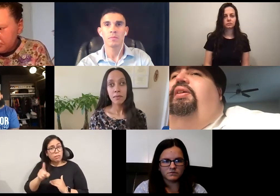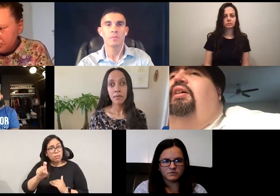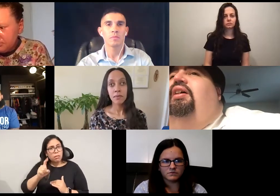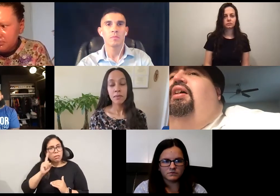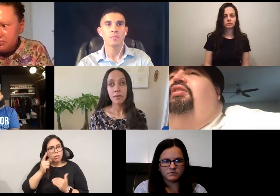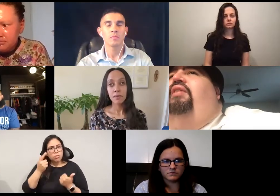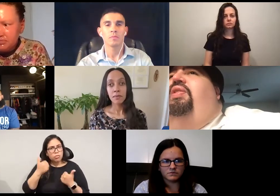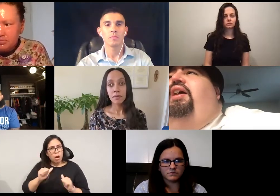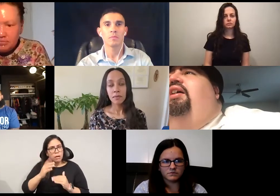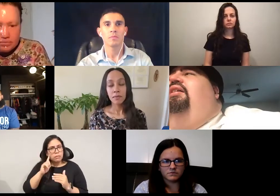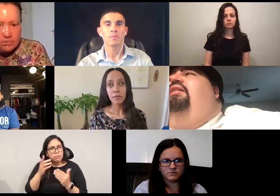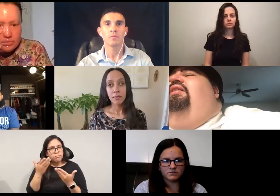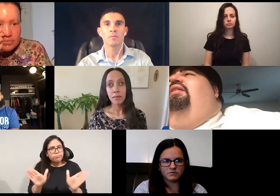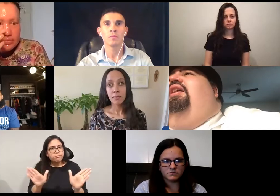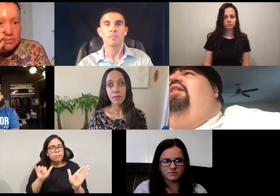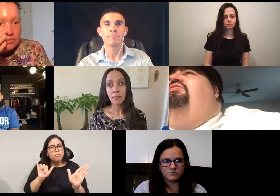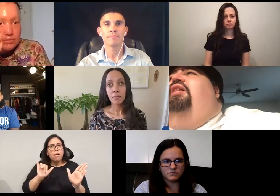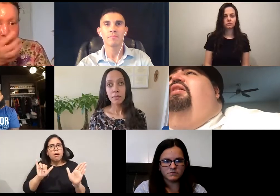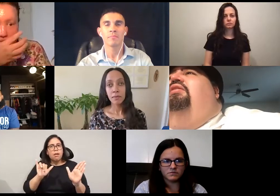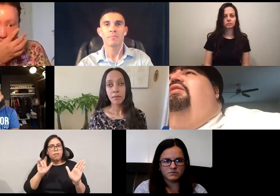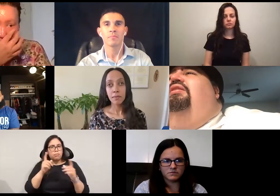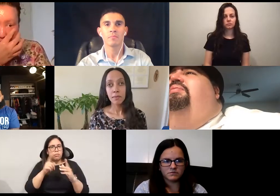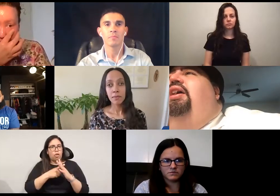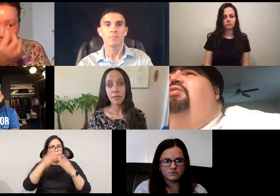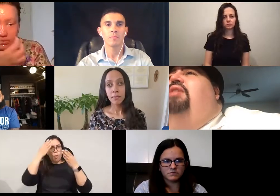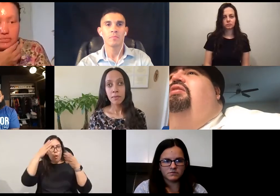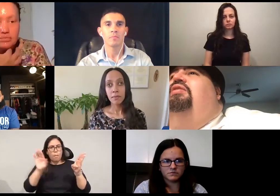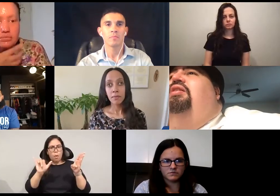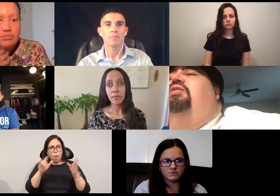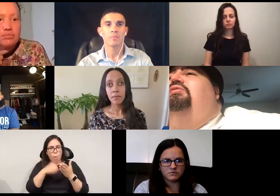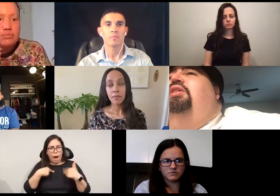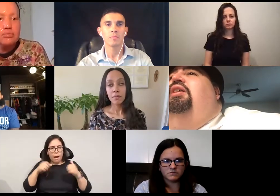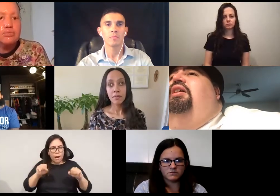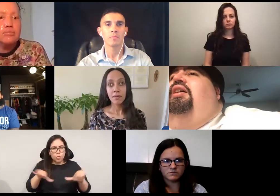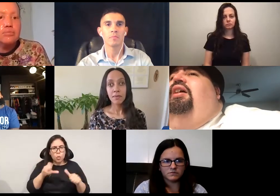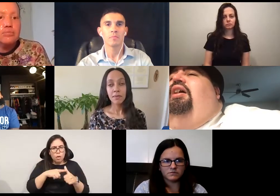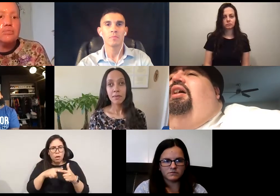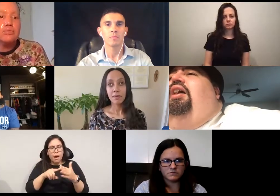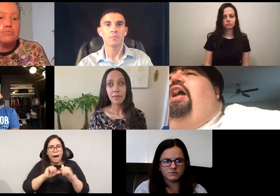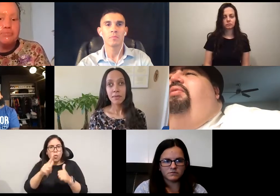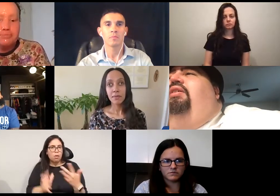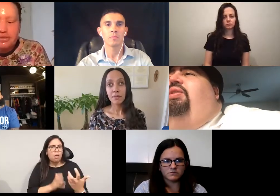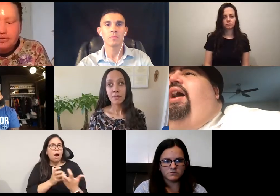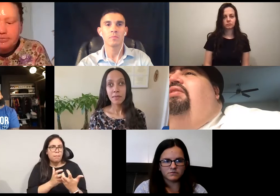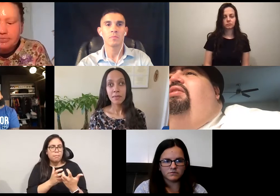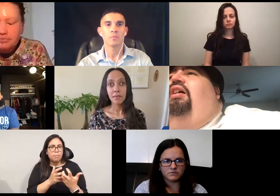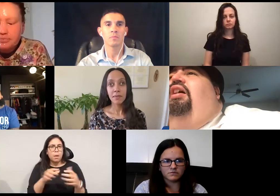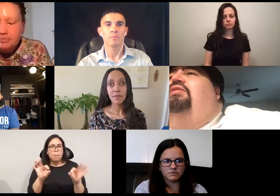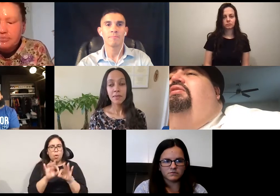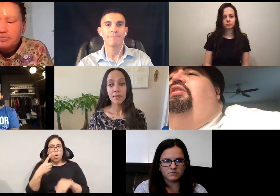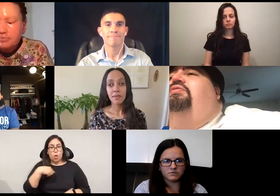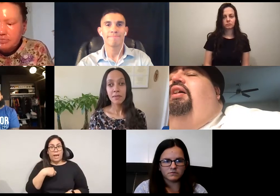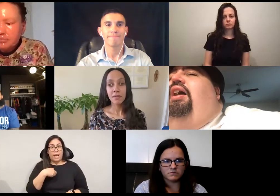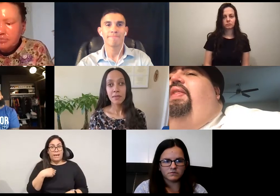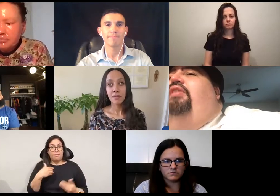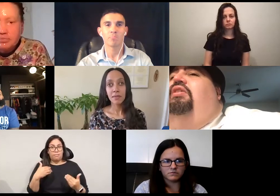to open. So I think in general, being aware of our own ableist thoughts, our